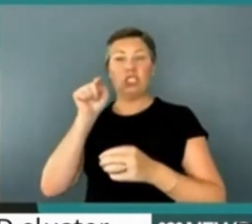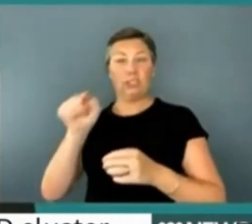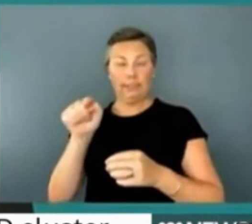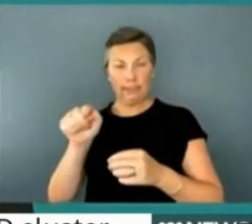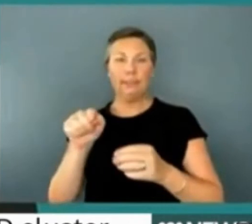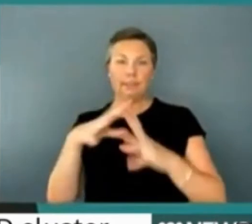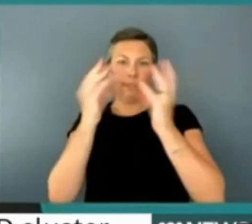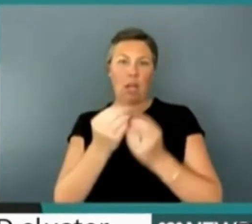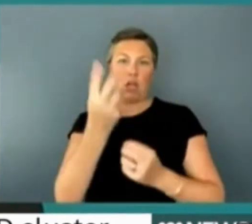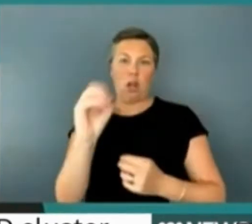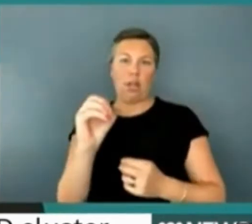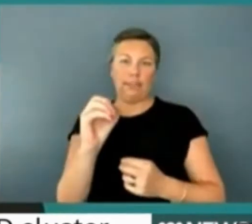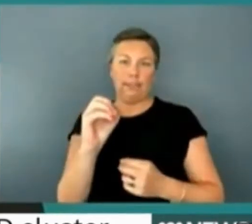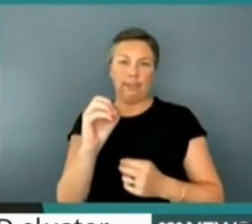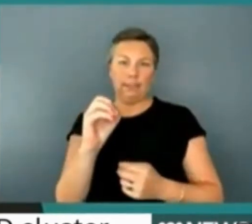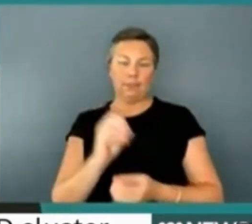cluster.